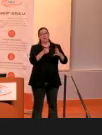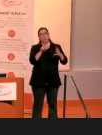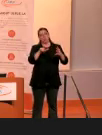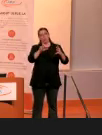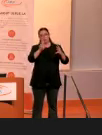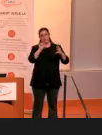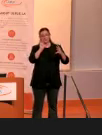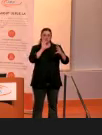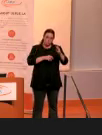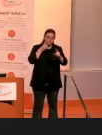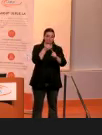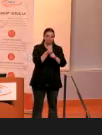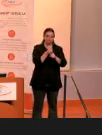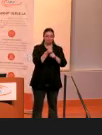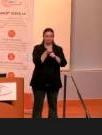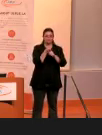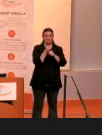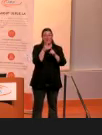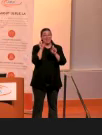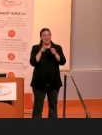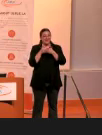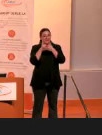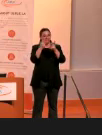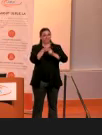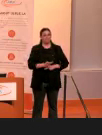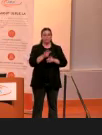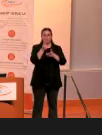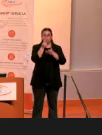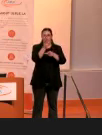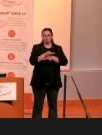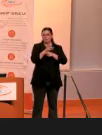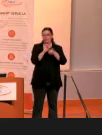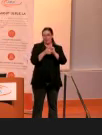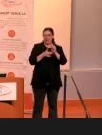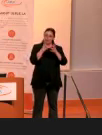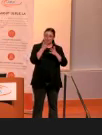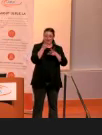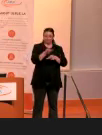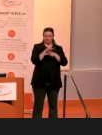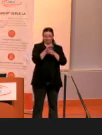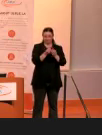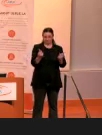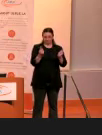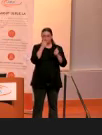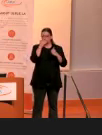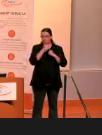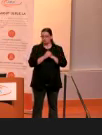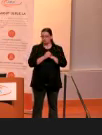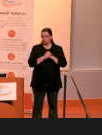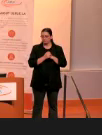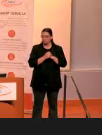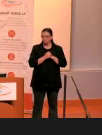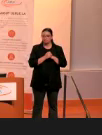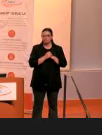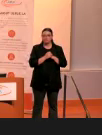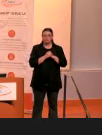and ultimately the treatment of lupus. So monogenic lupus is a distinct